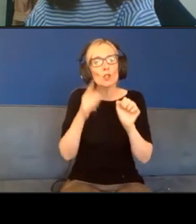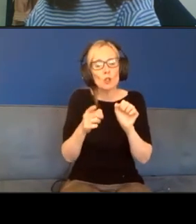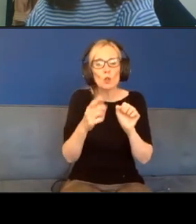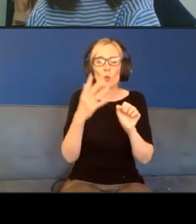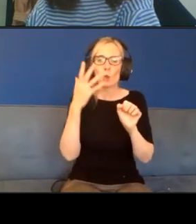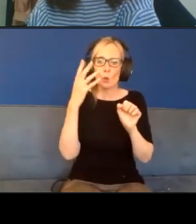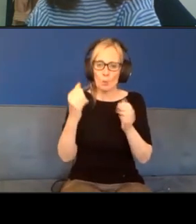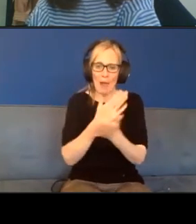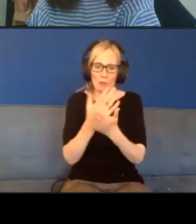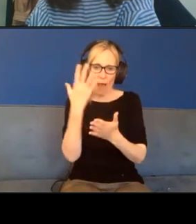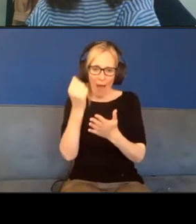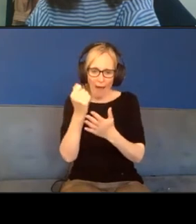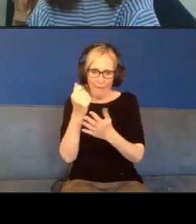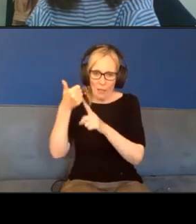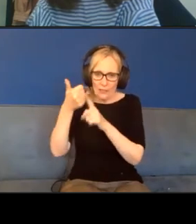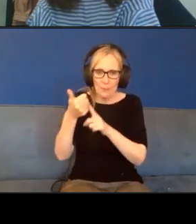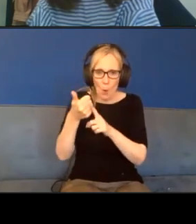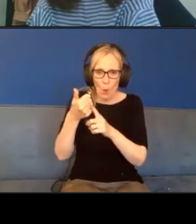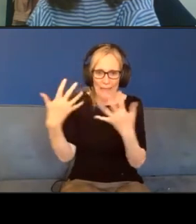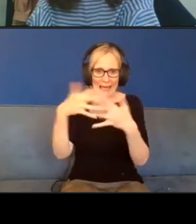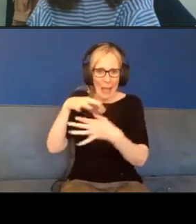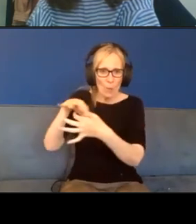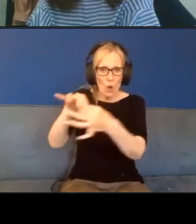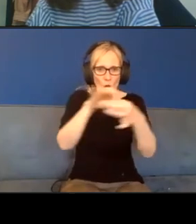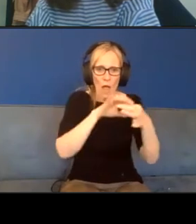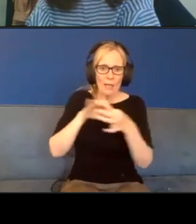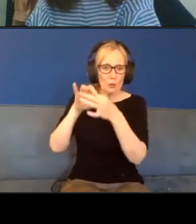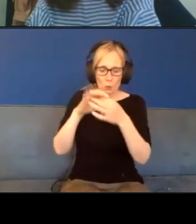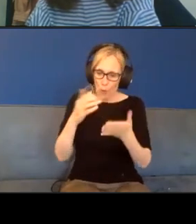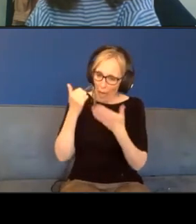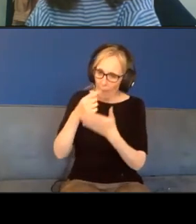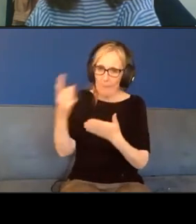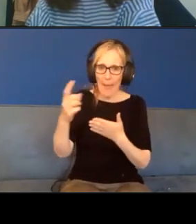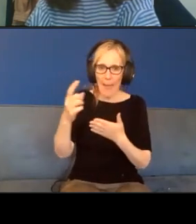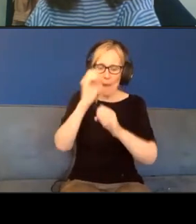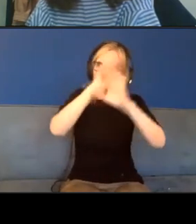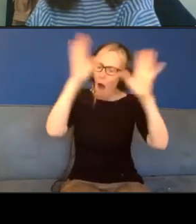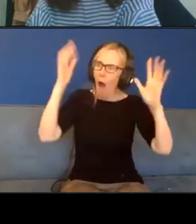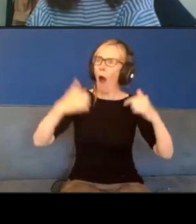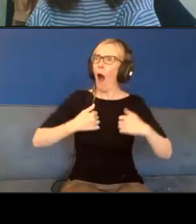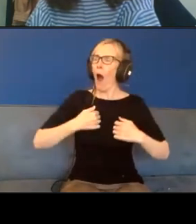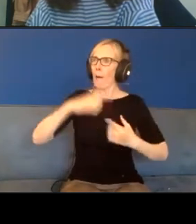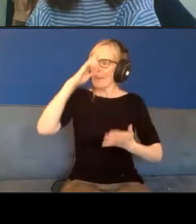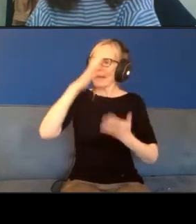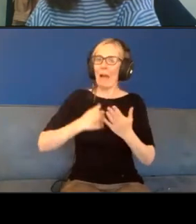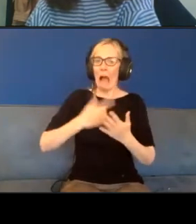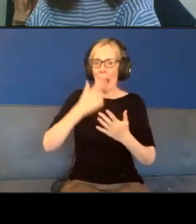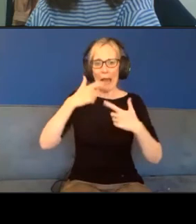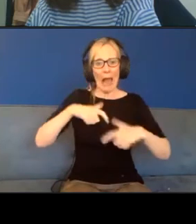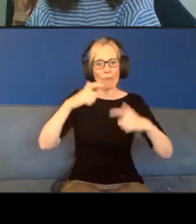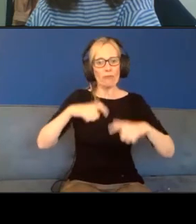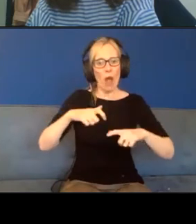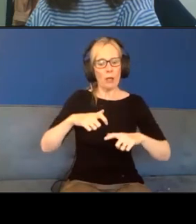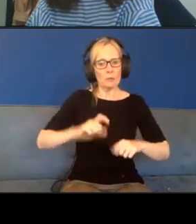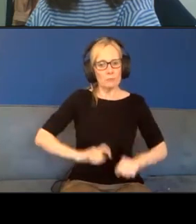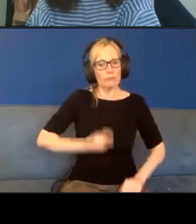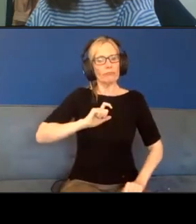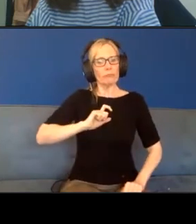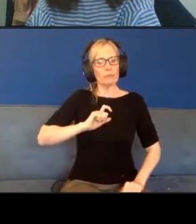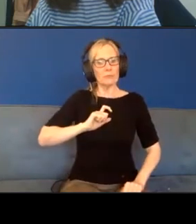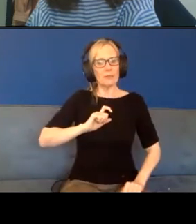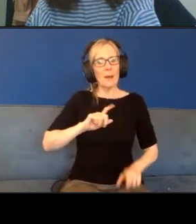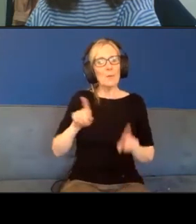network, making them believe that they can carry on and get somewhere. And also, I find